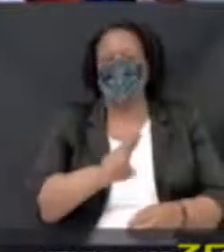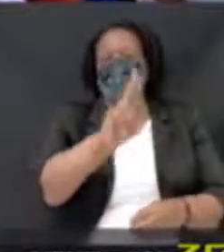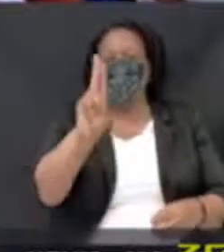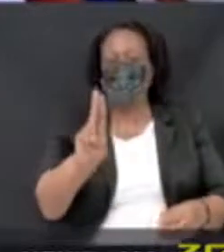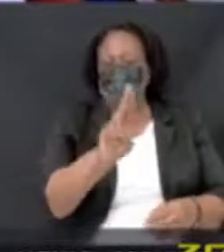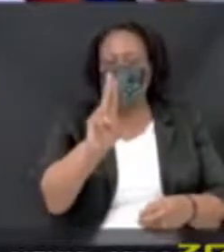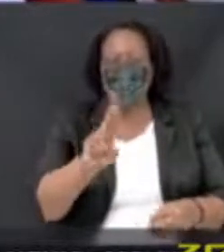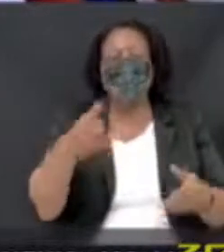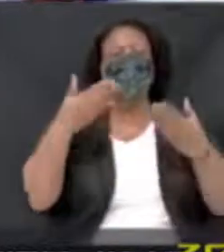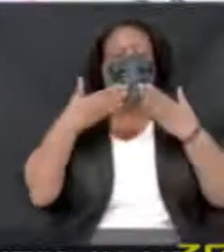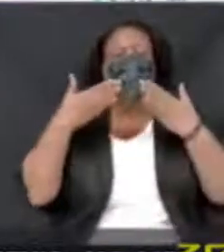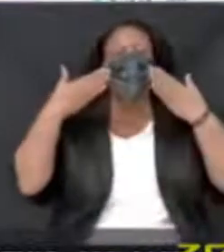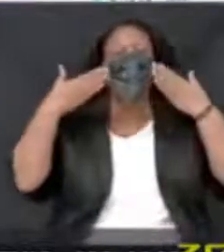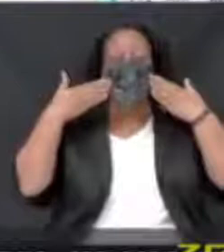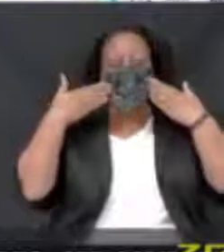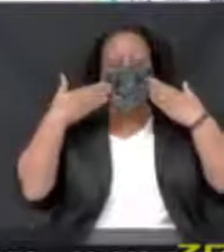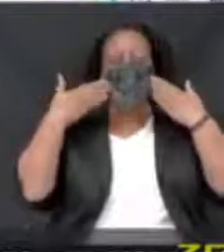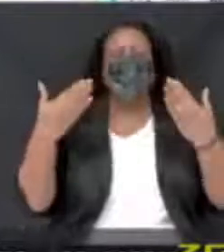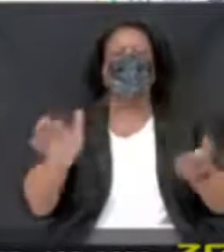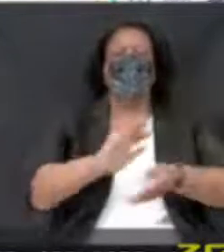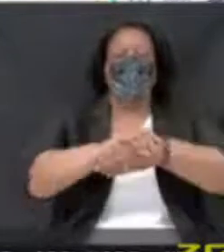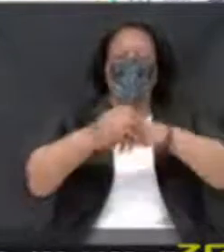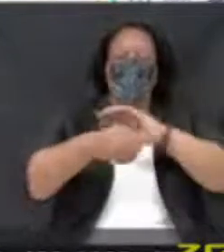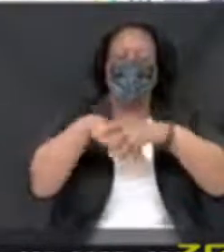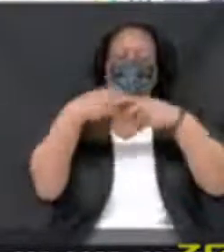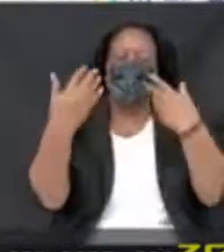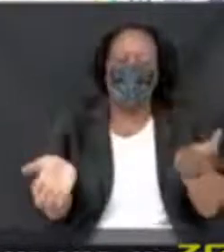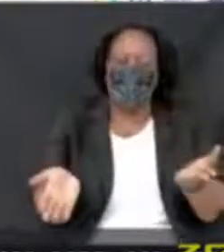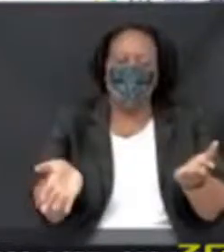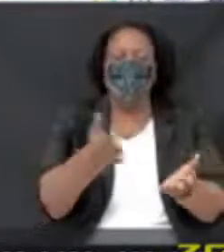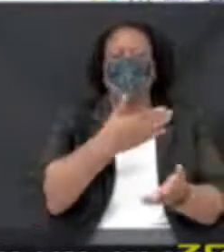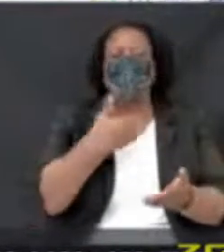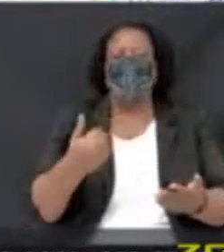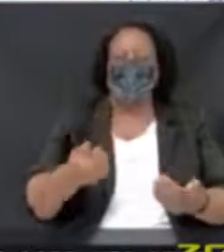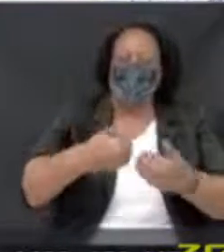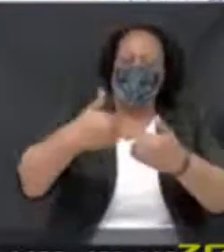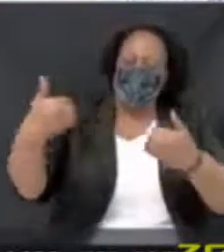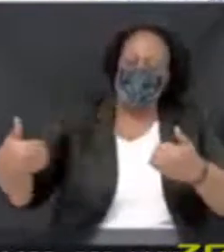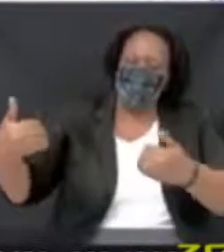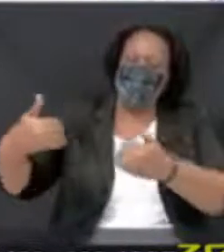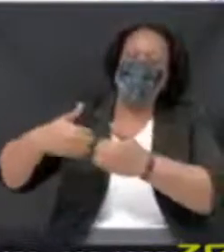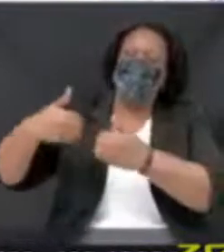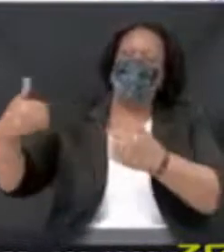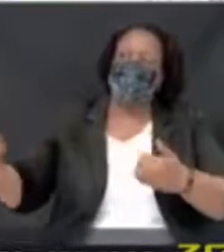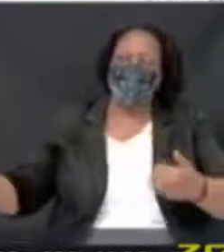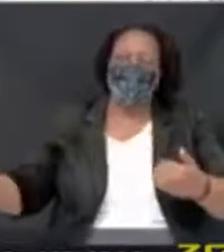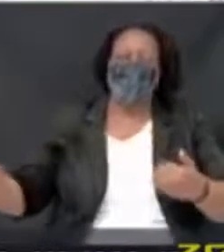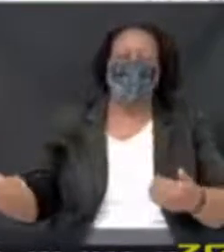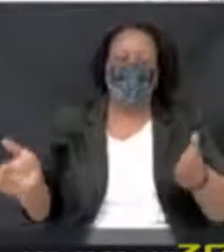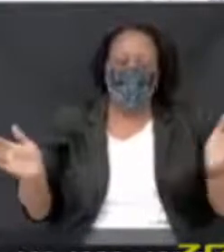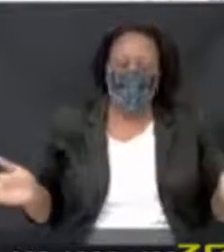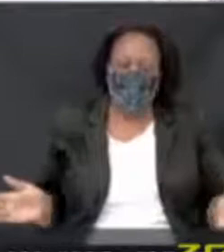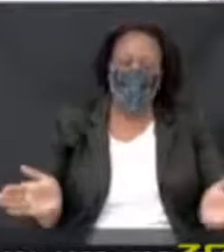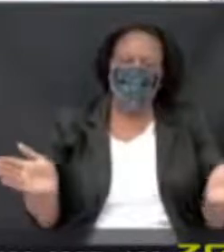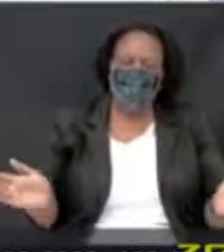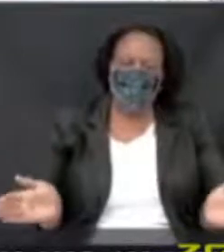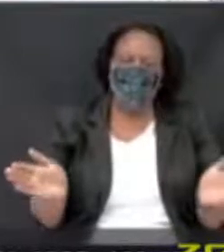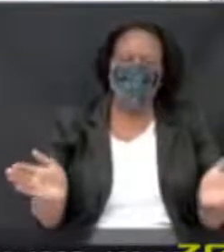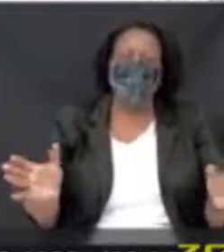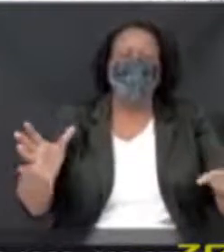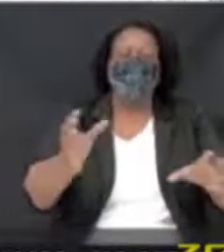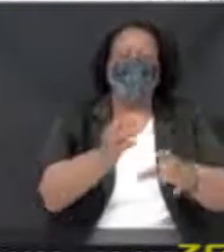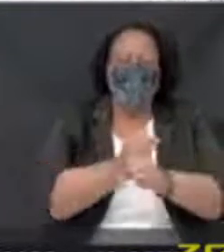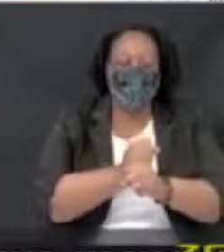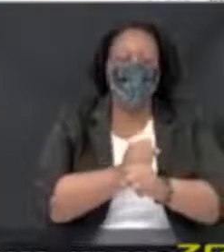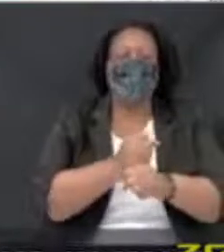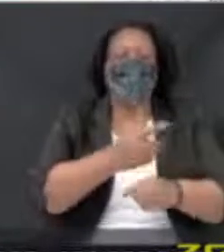Please do not leave yourself vulnerable to the Delta variant when the fourth wave arrives, and so I encourage you to go forward and get vaccinated. I